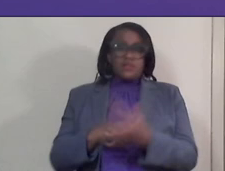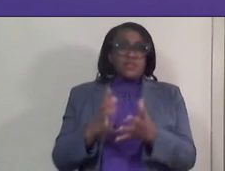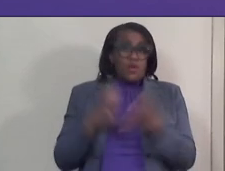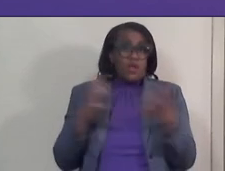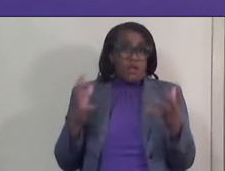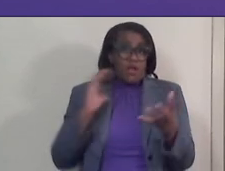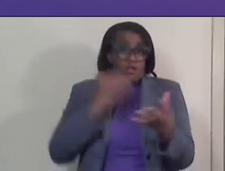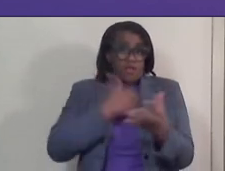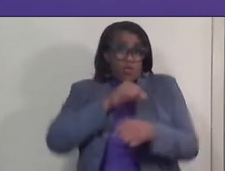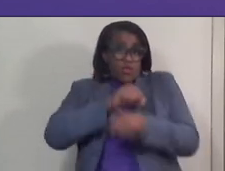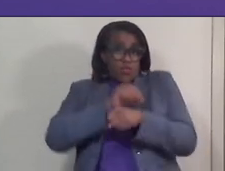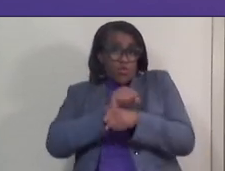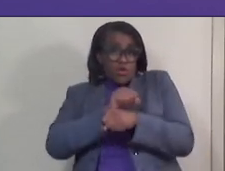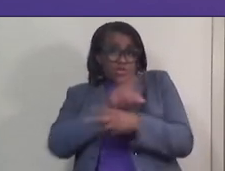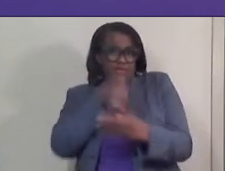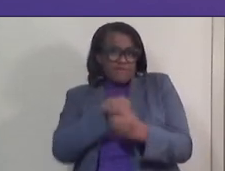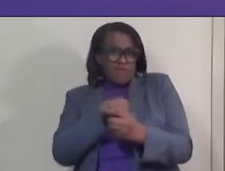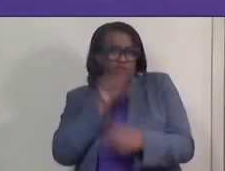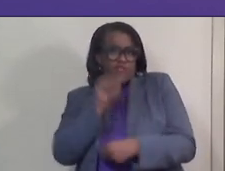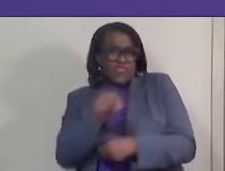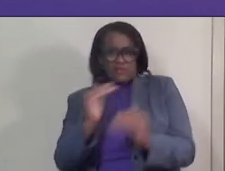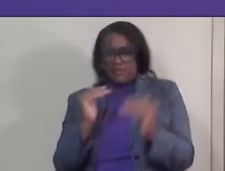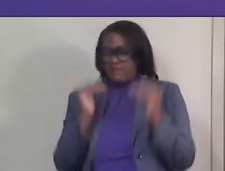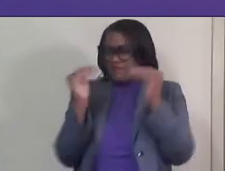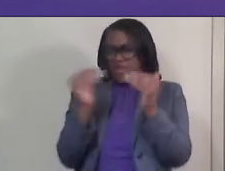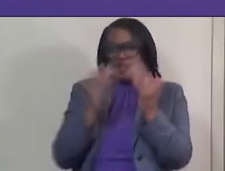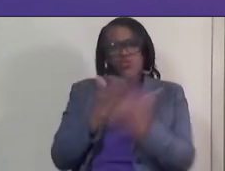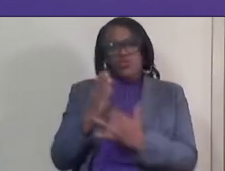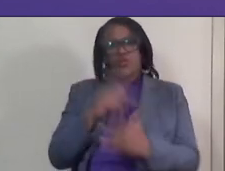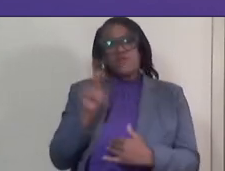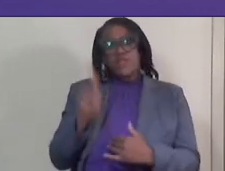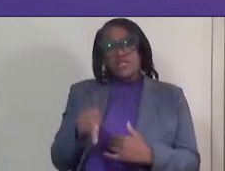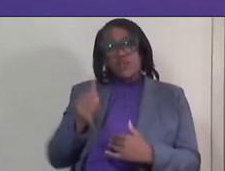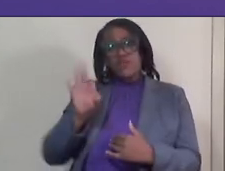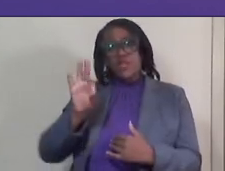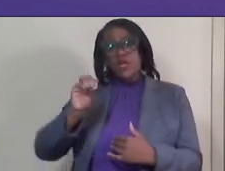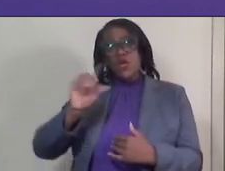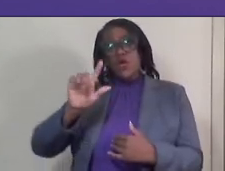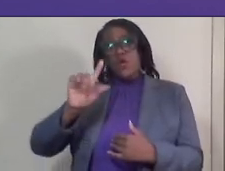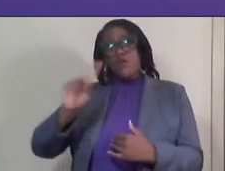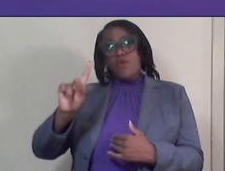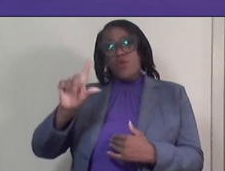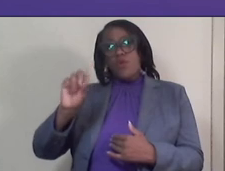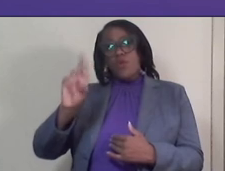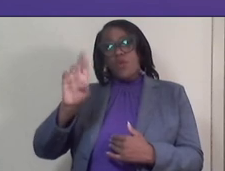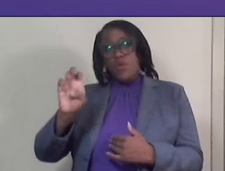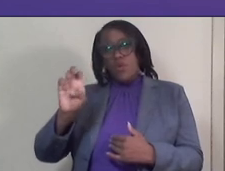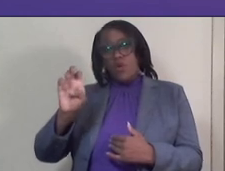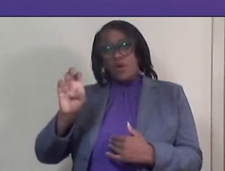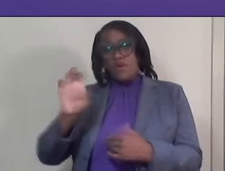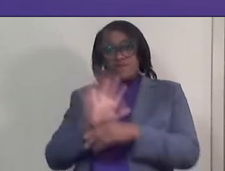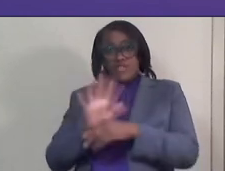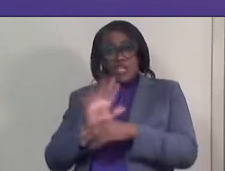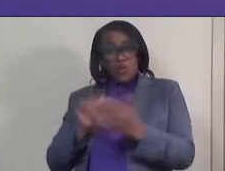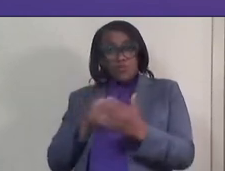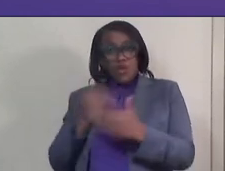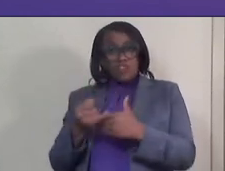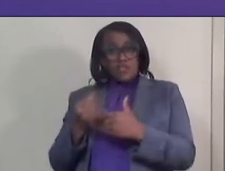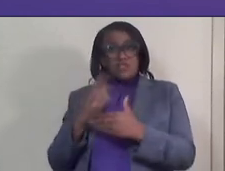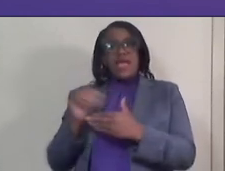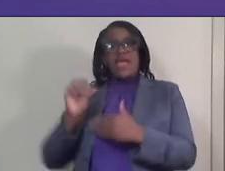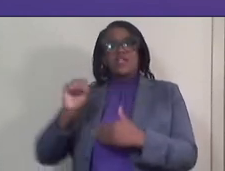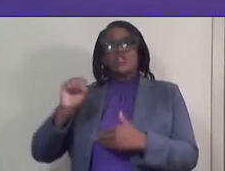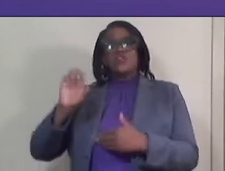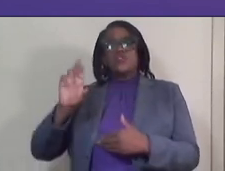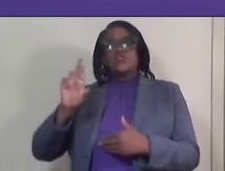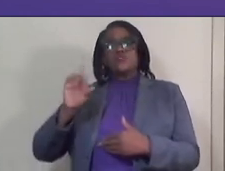has been advanced, as Jeanine said, through the Philadelphia Folklore Project, Scribe Video Center. Can I just add, I'm